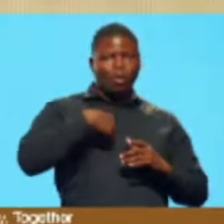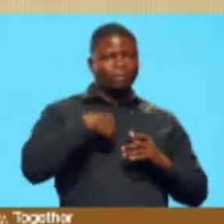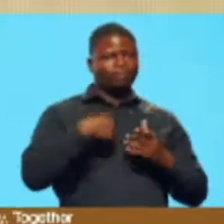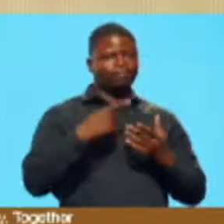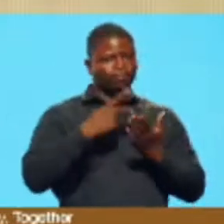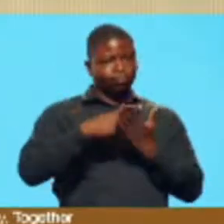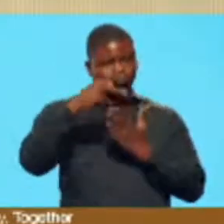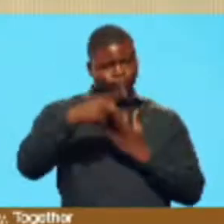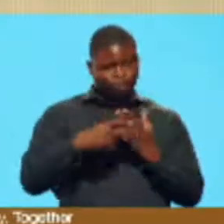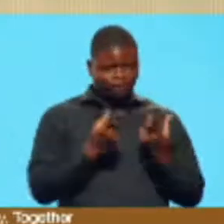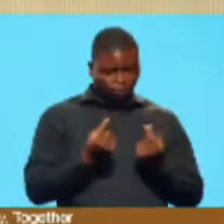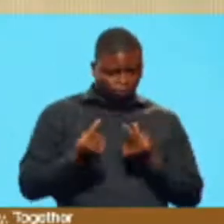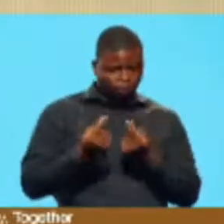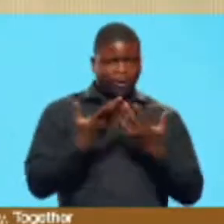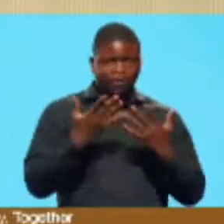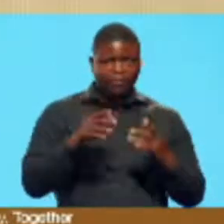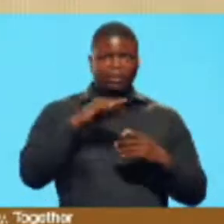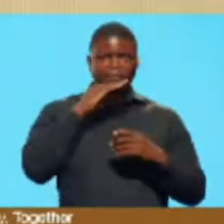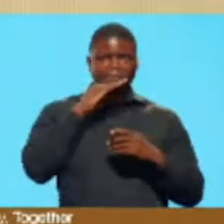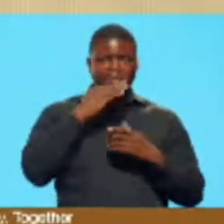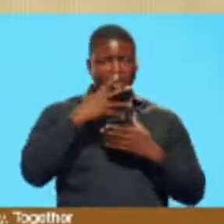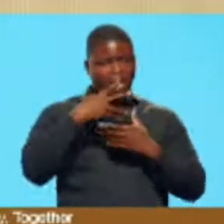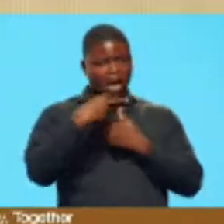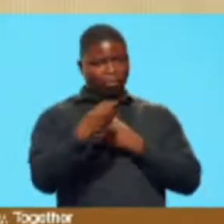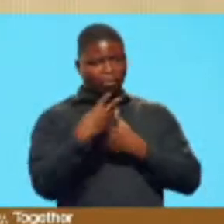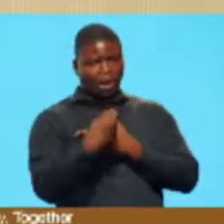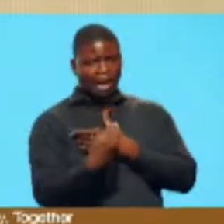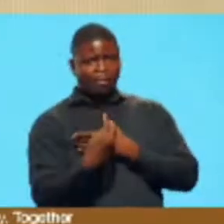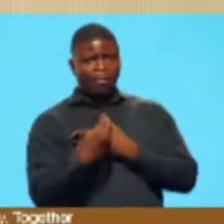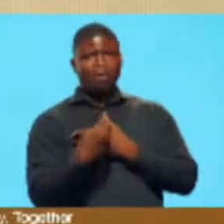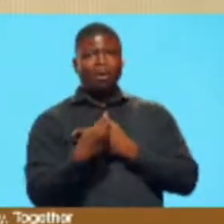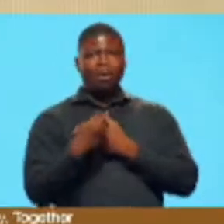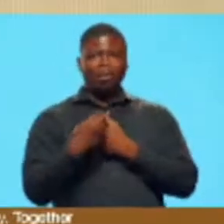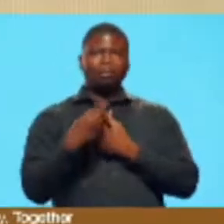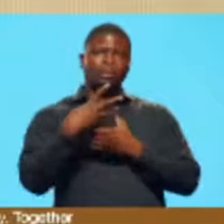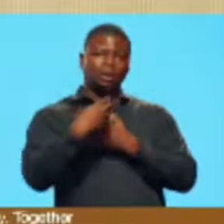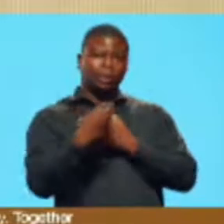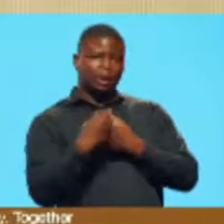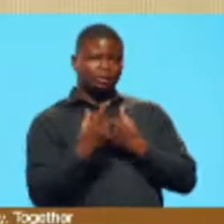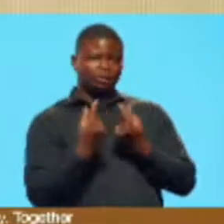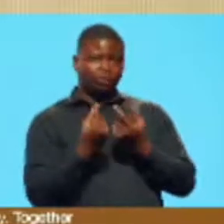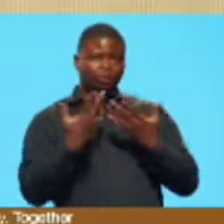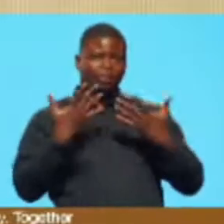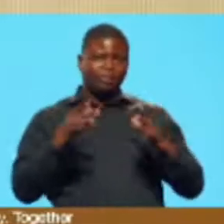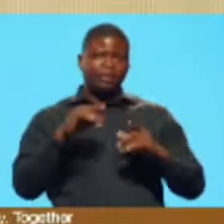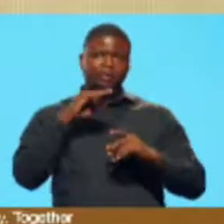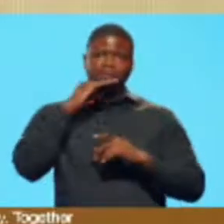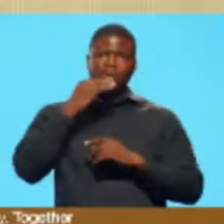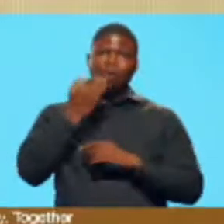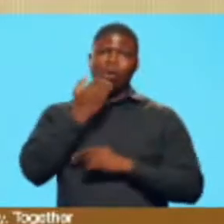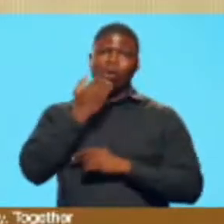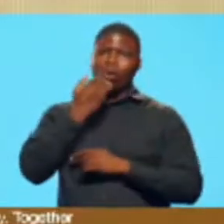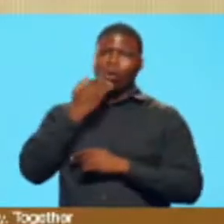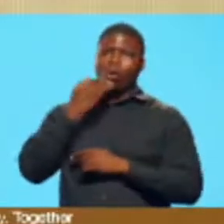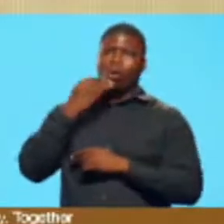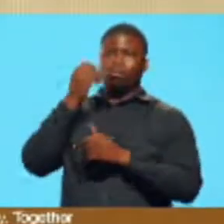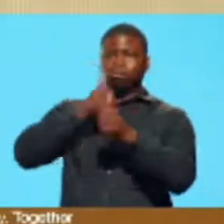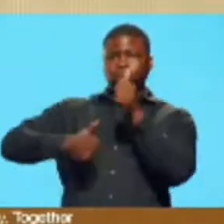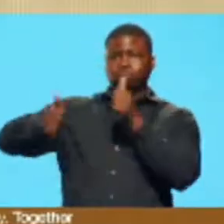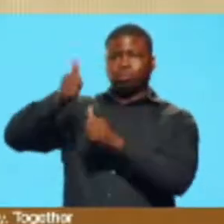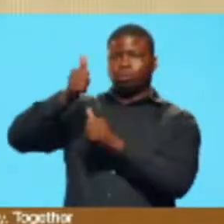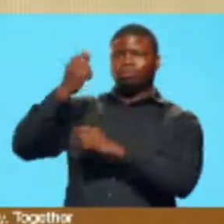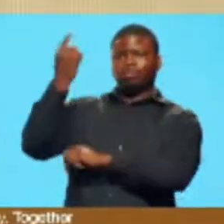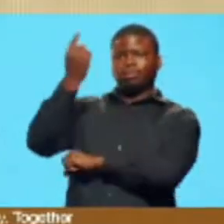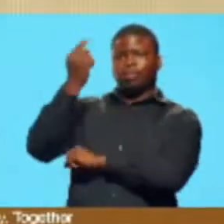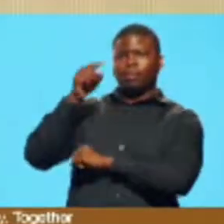we presented the outcome of the exercise to our principals, to